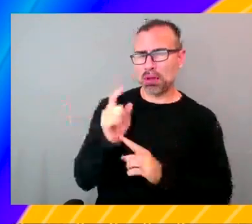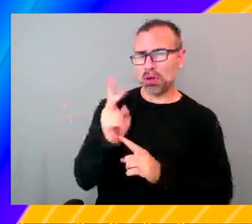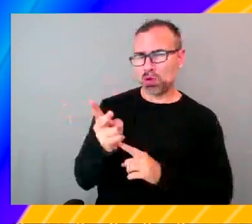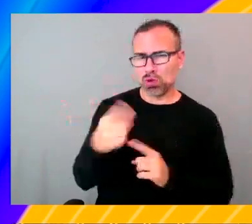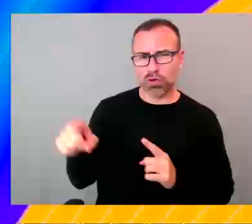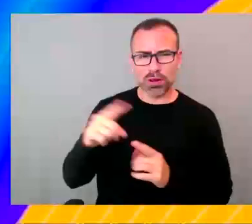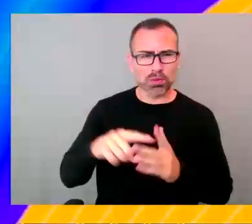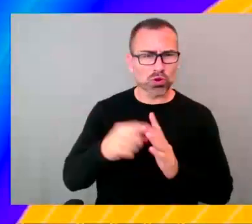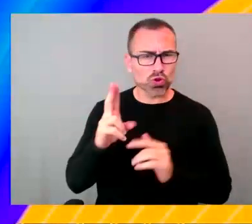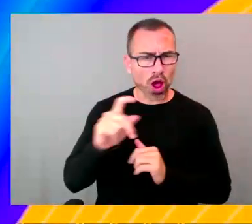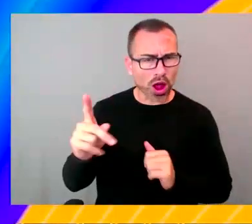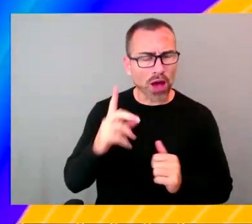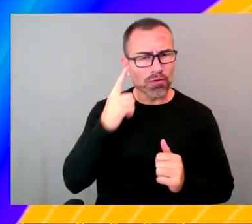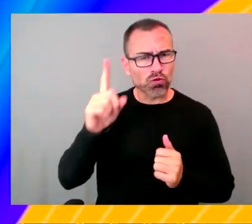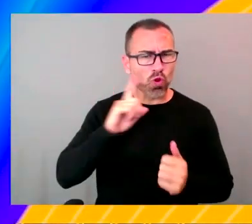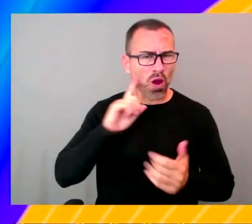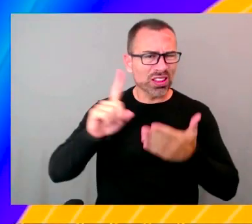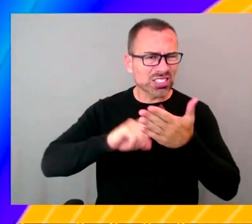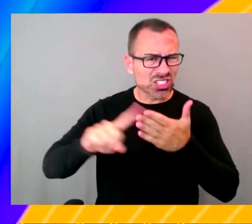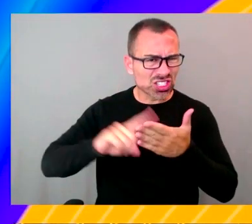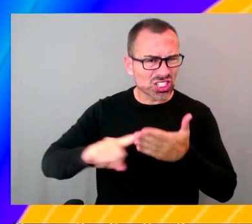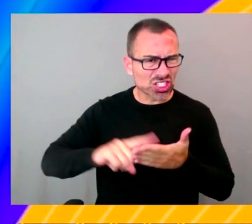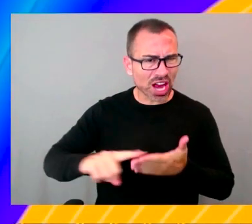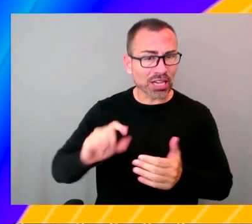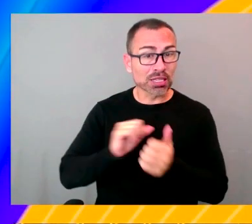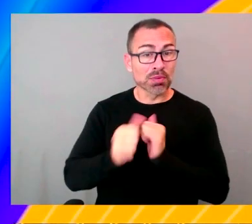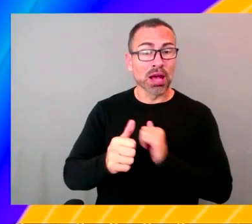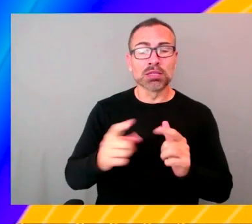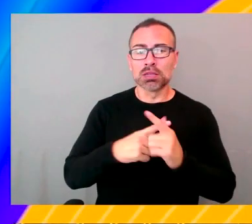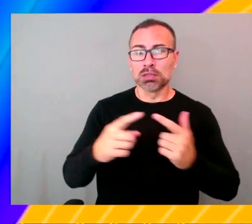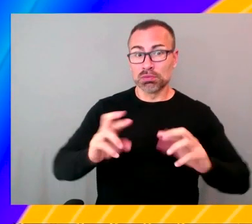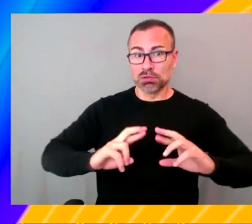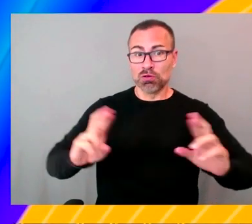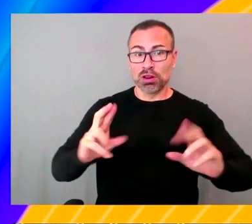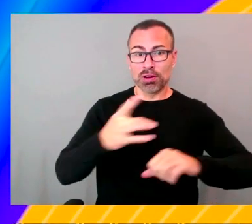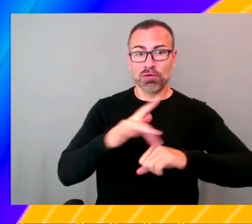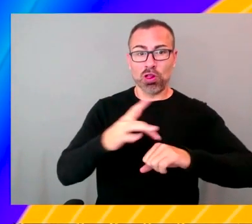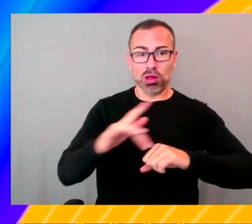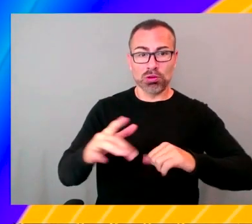passing, and then they'll be available to serve up requests, right? Perfect.